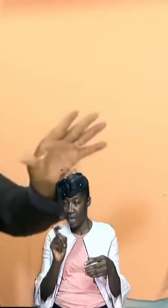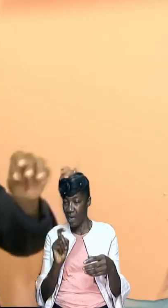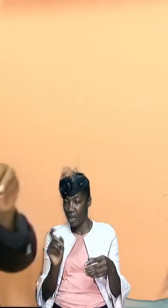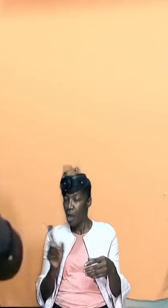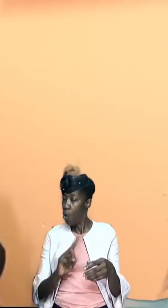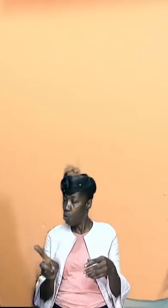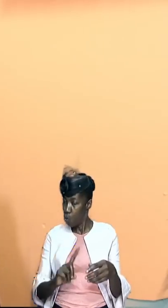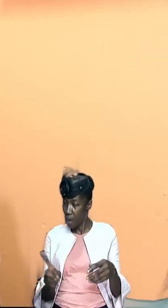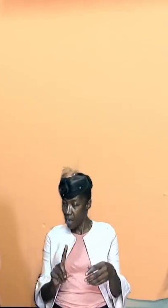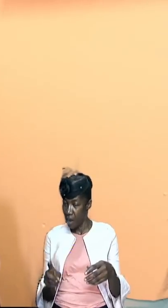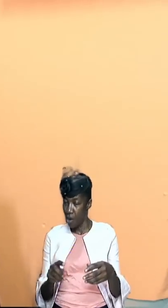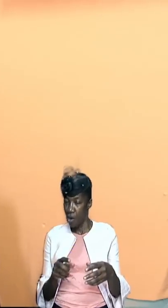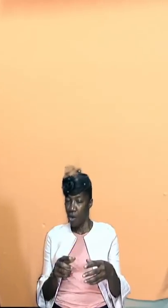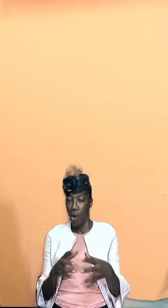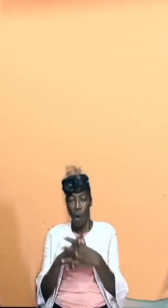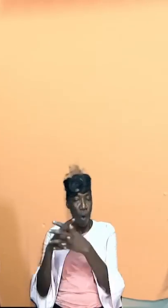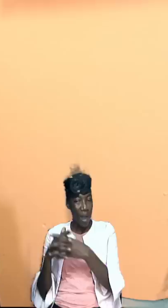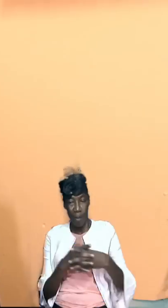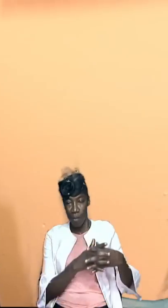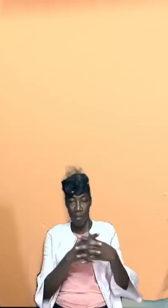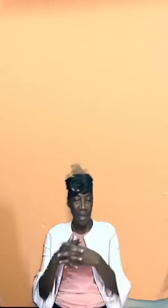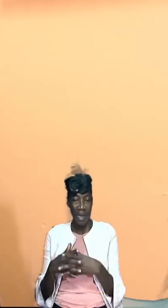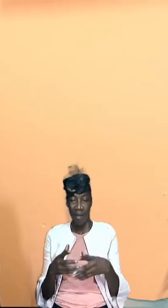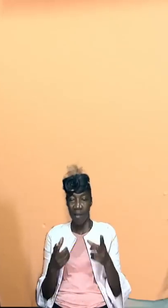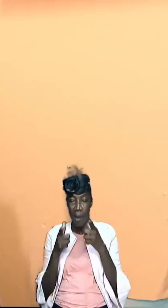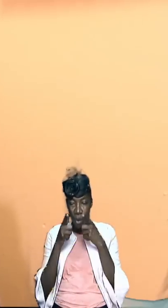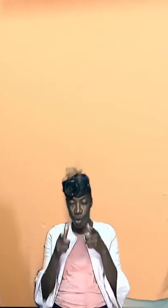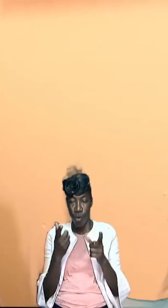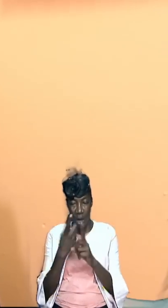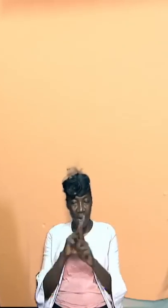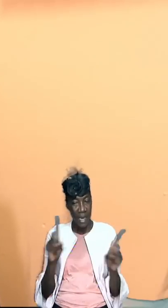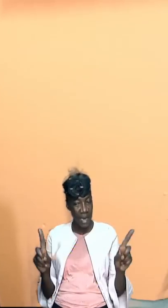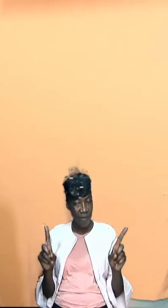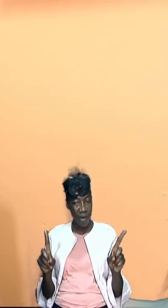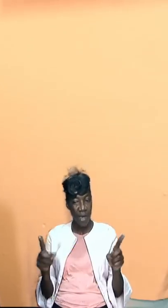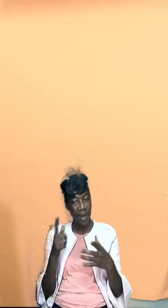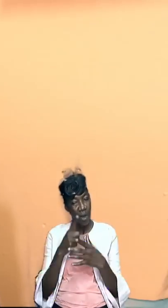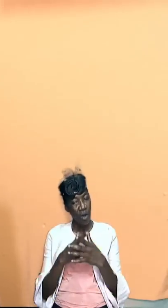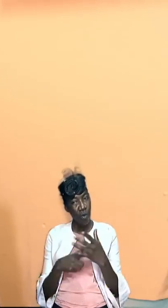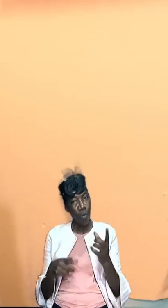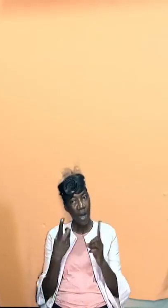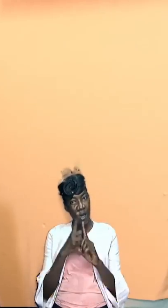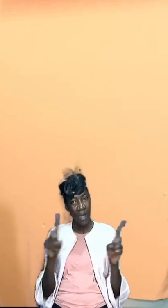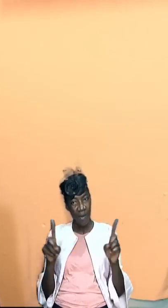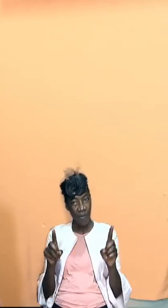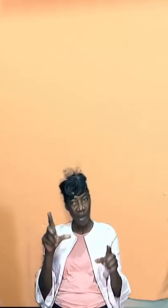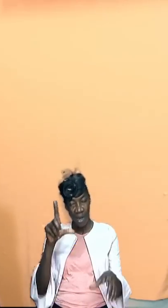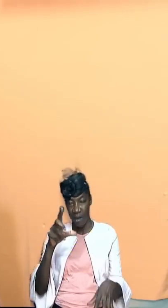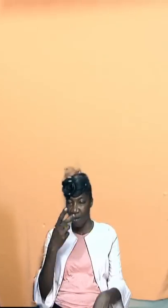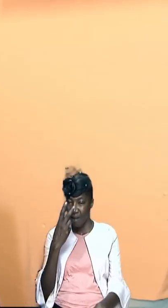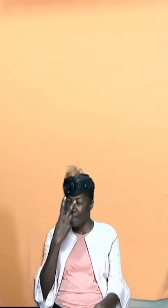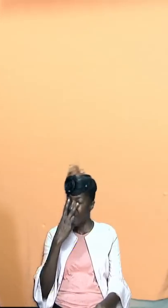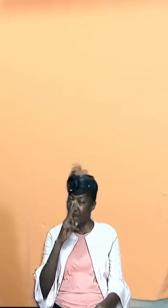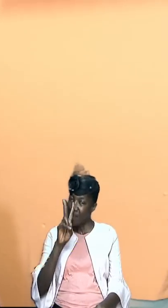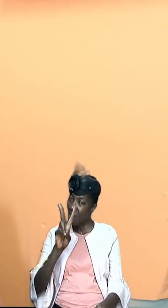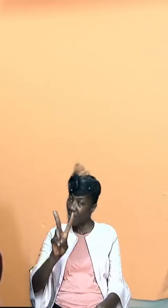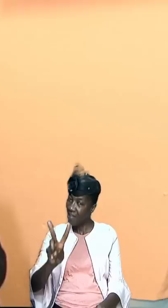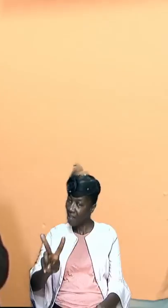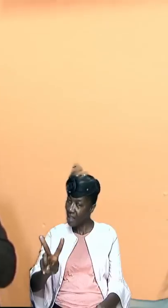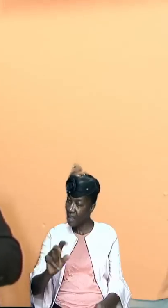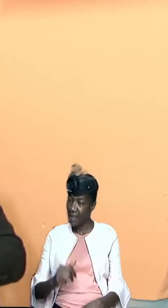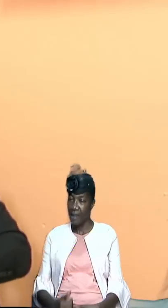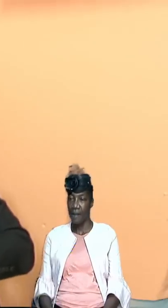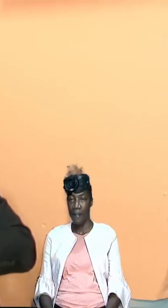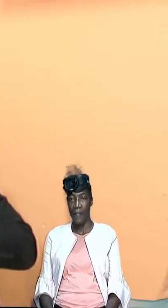who, they are going to look different. Now, what are the differences that we can physically see